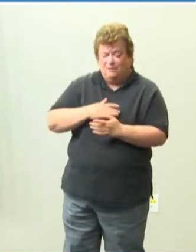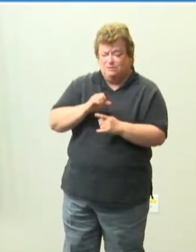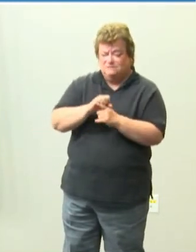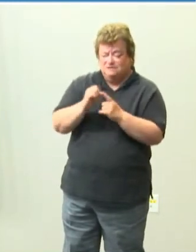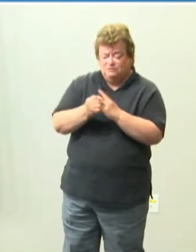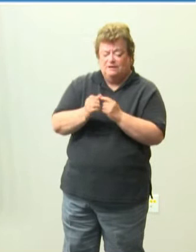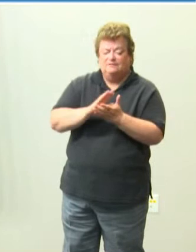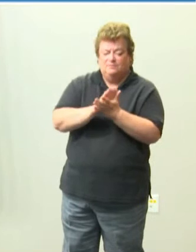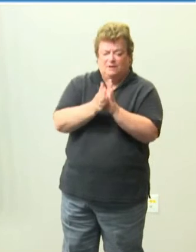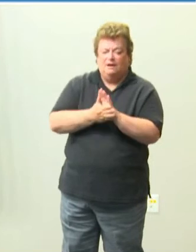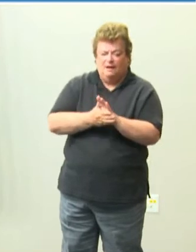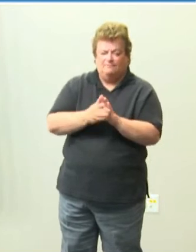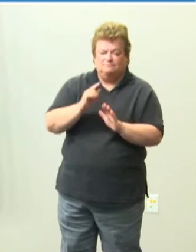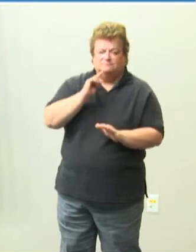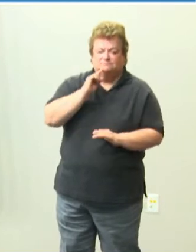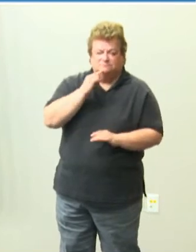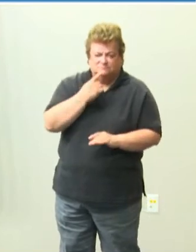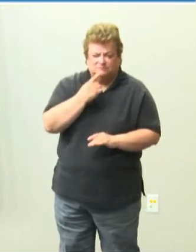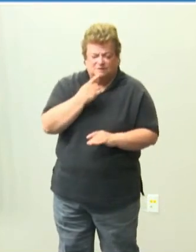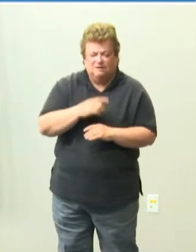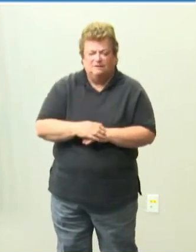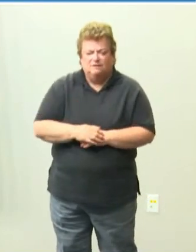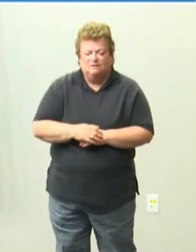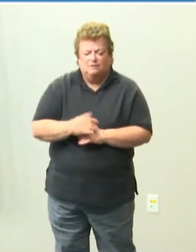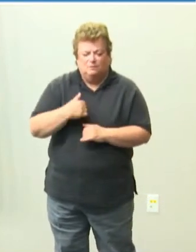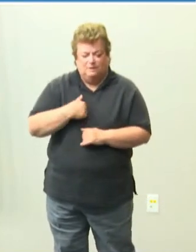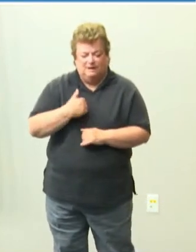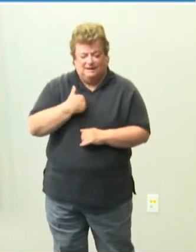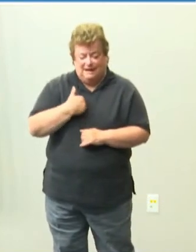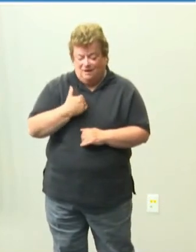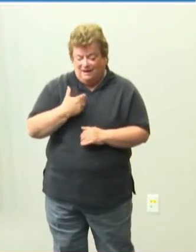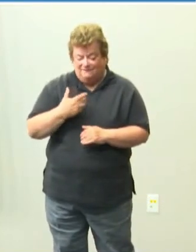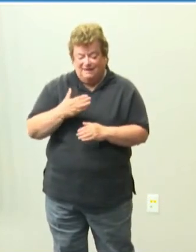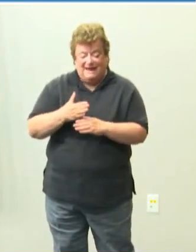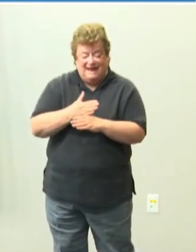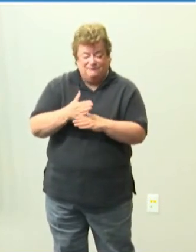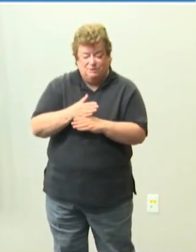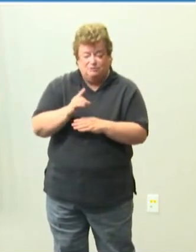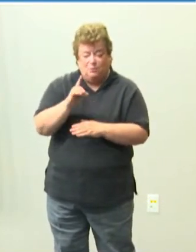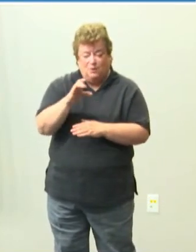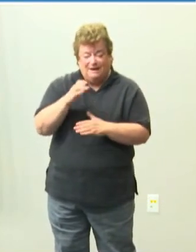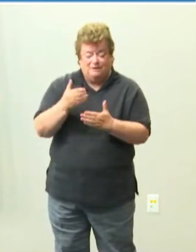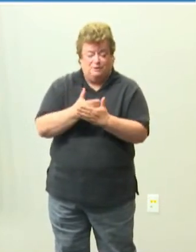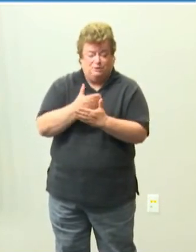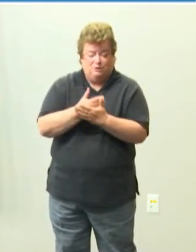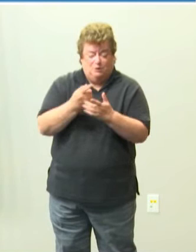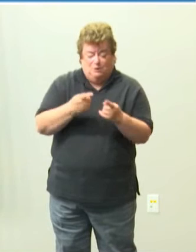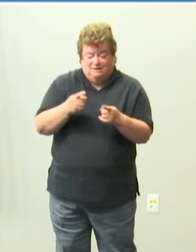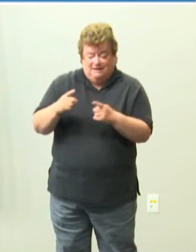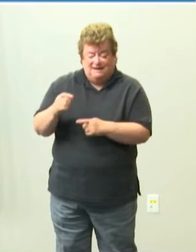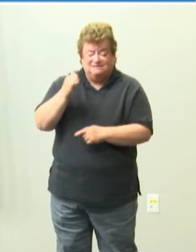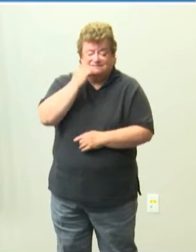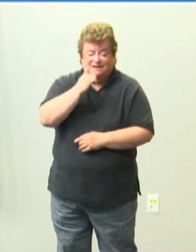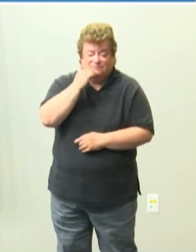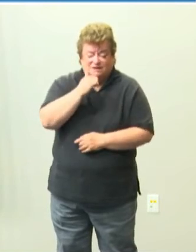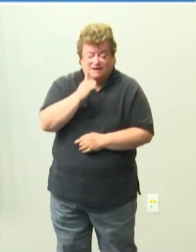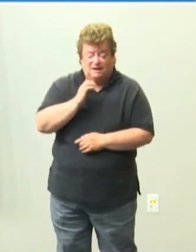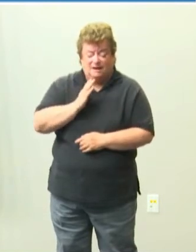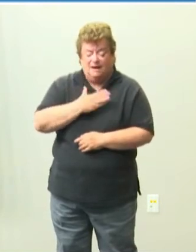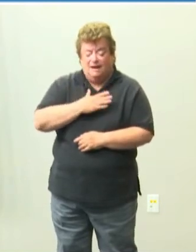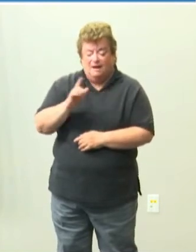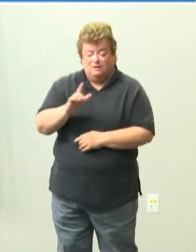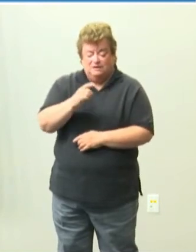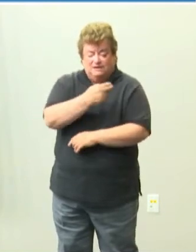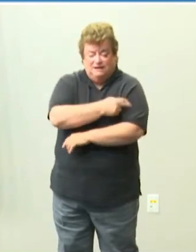become critical. We are now averaging 100 new cases per day. Our Lincoln hospitals are stressed and have